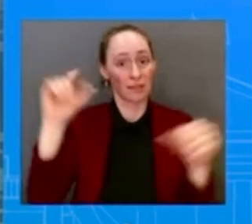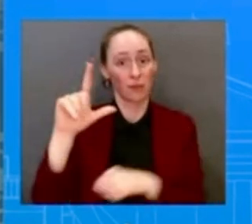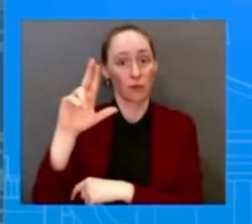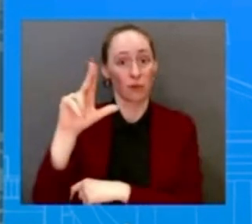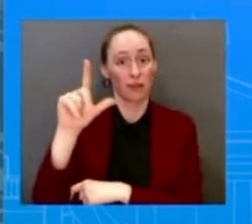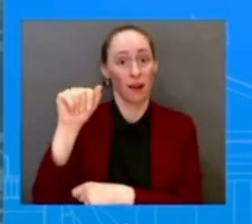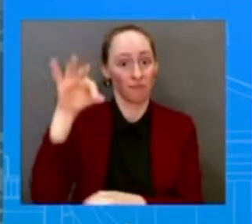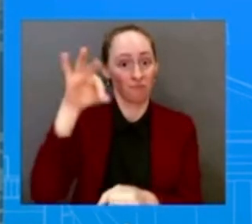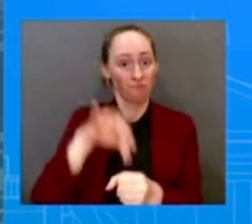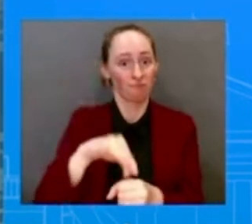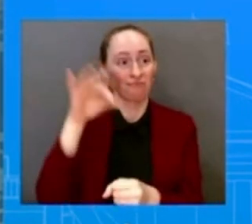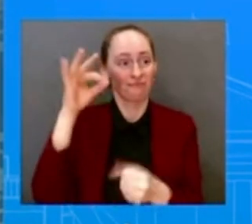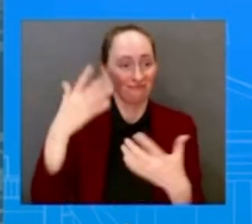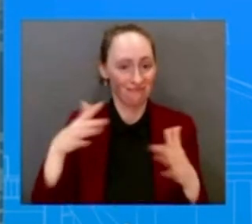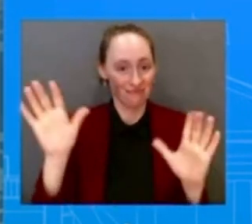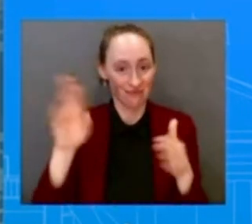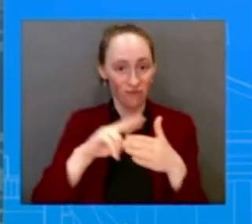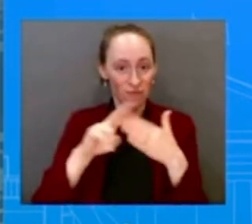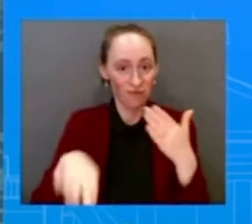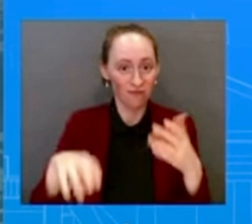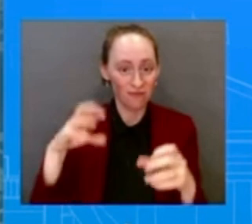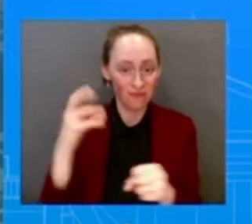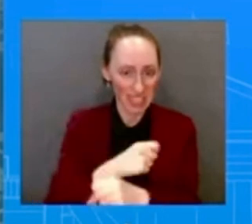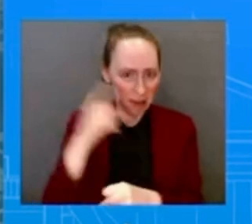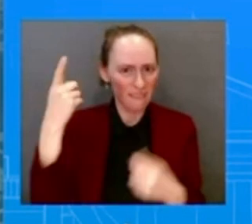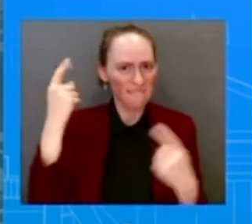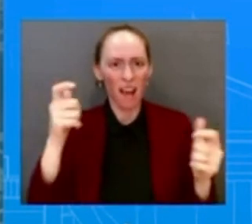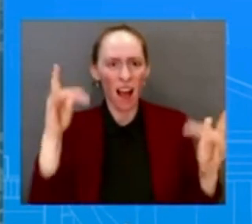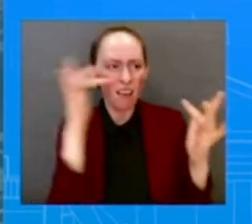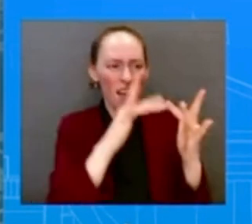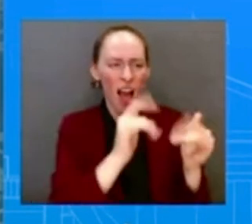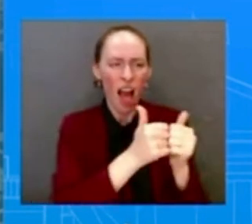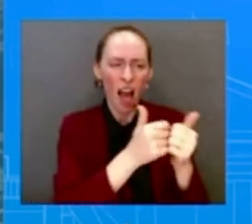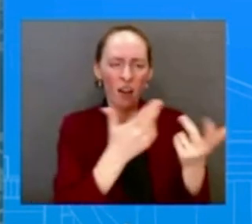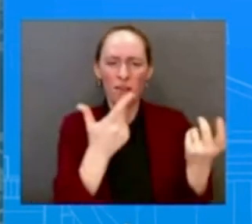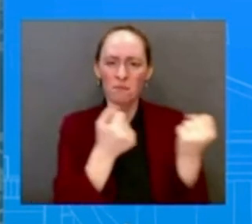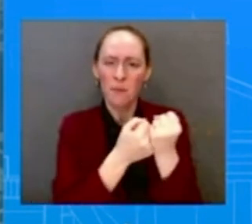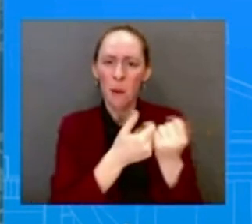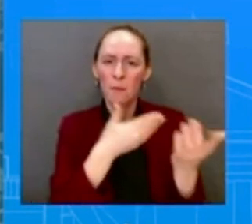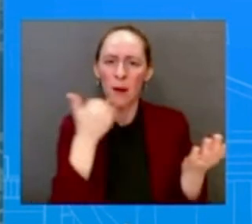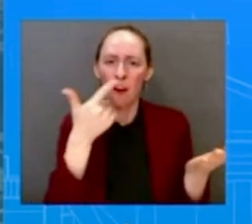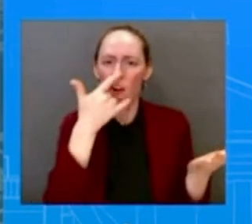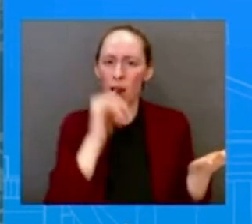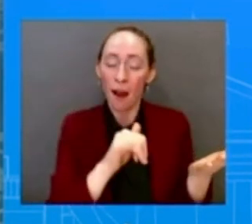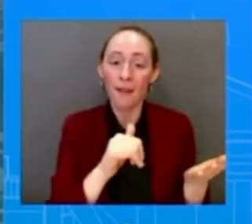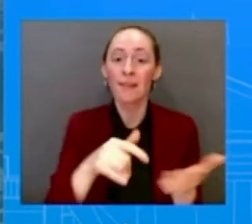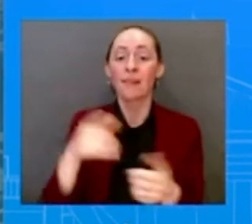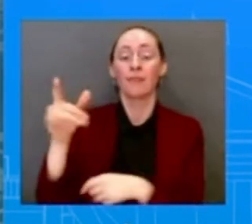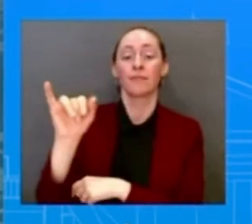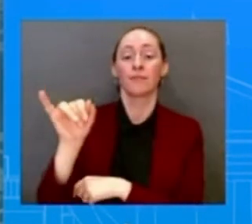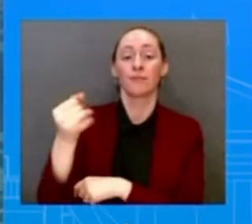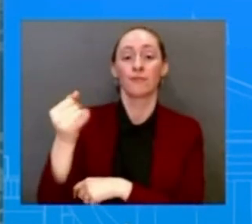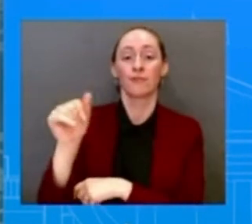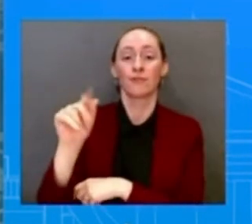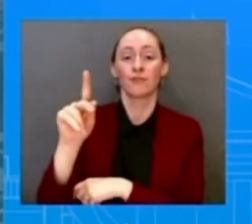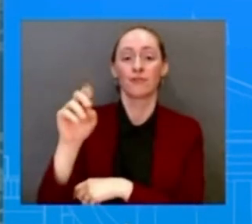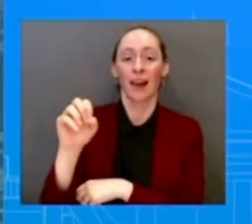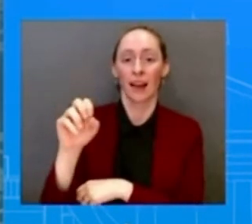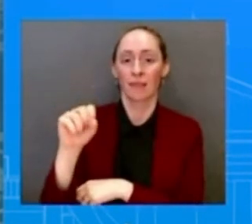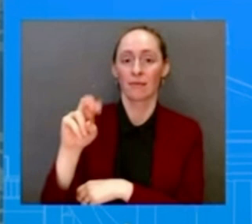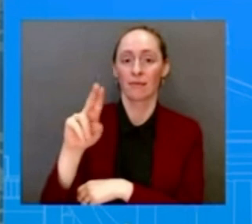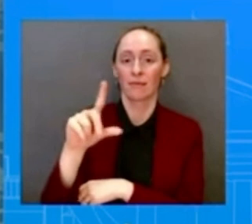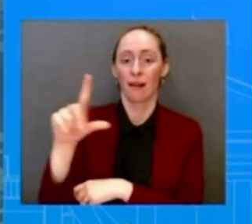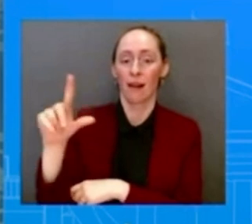work together. National Security Advisor Jake Sullivan traveled to Brazil for meetings with then-President-elect Lula and members of his incoming